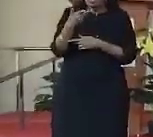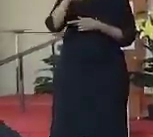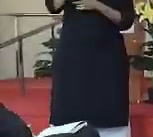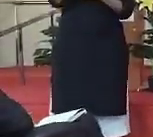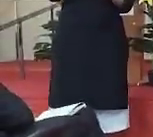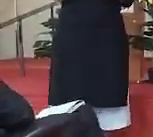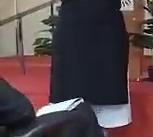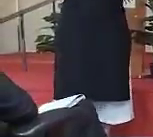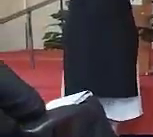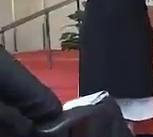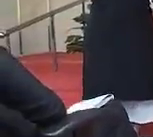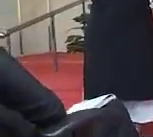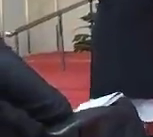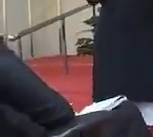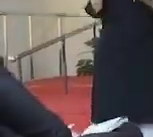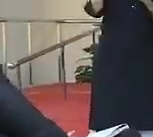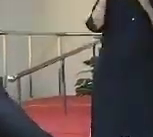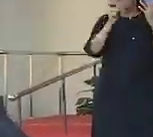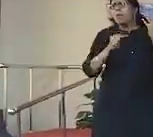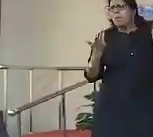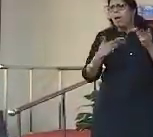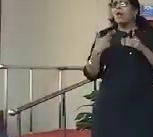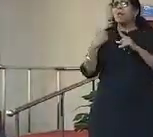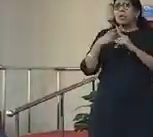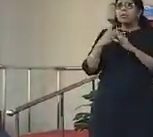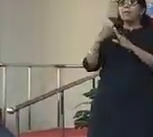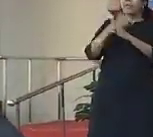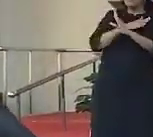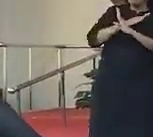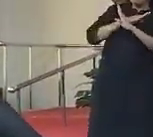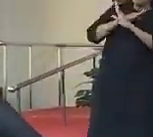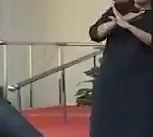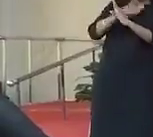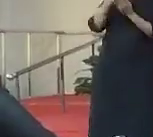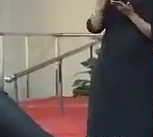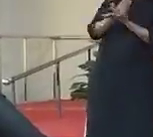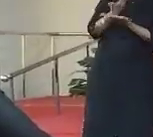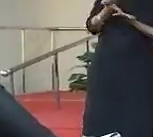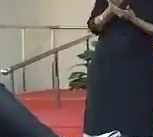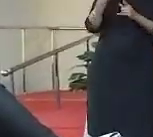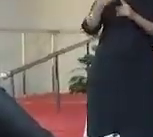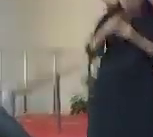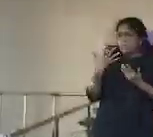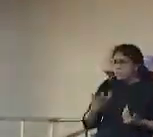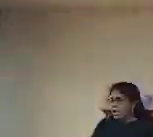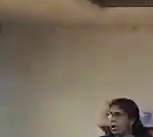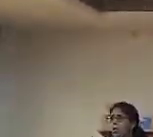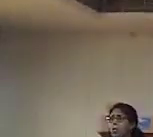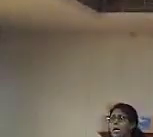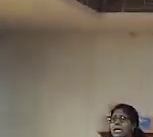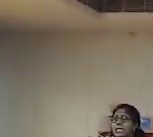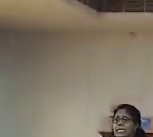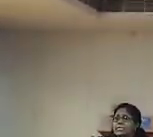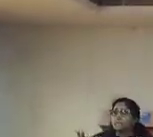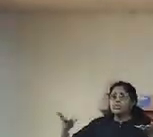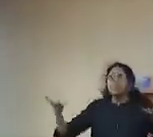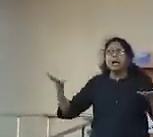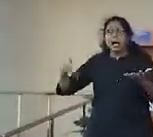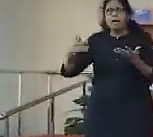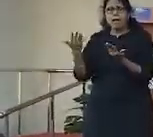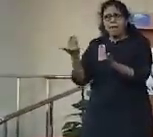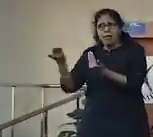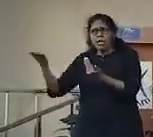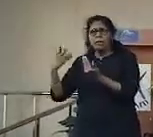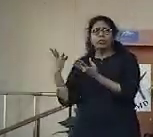what are the interventions, we need to know what are the resources available. We also need to know what are the